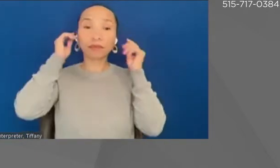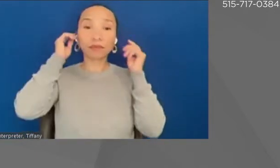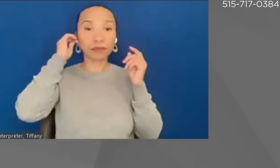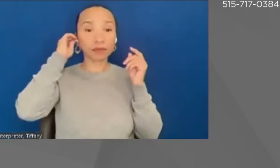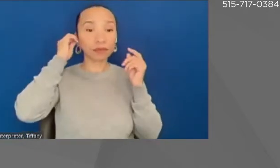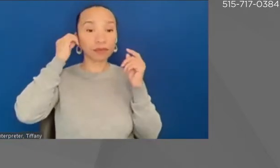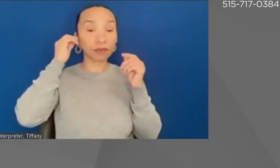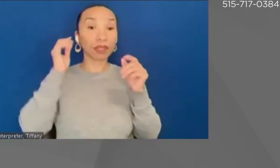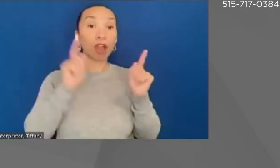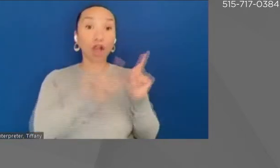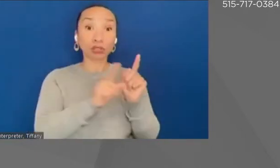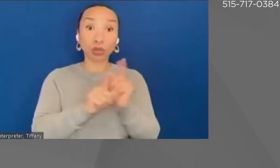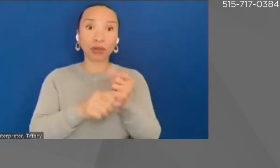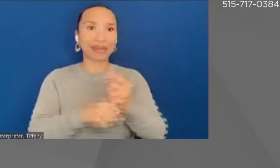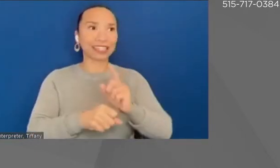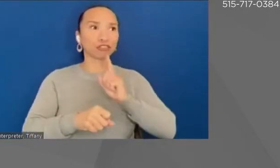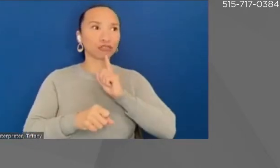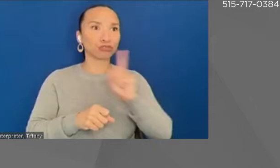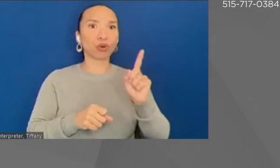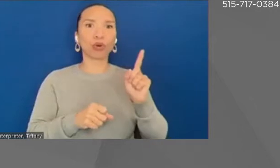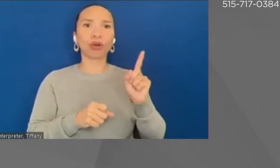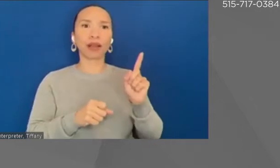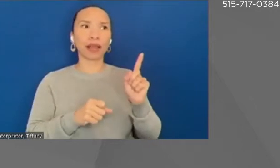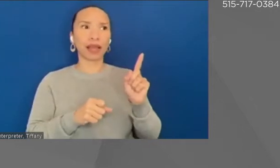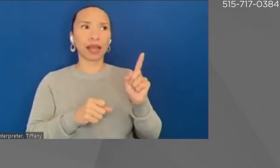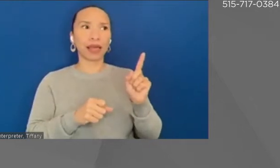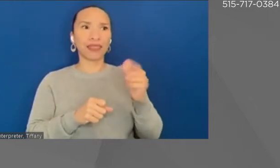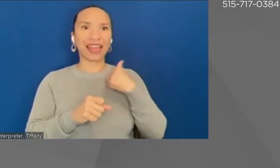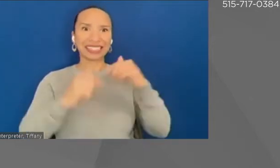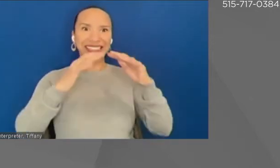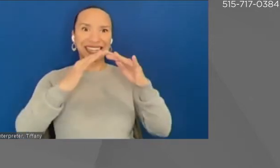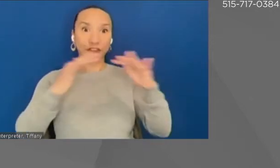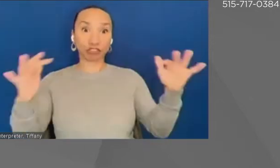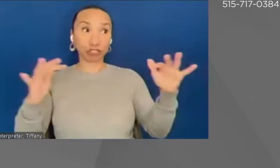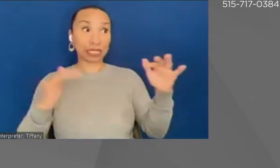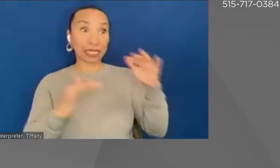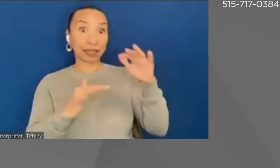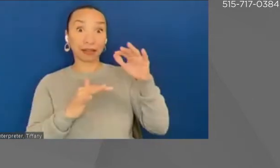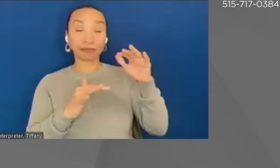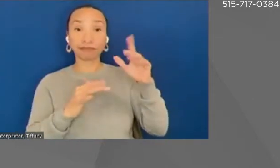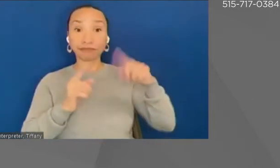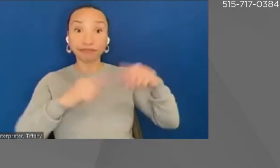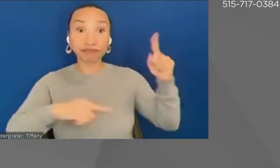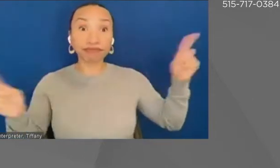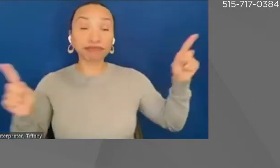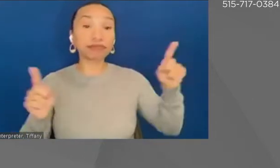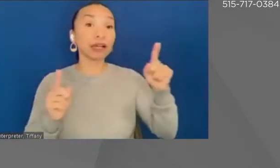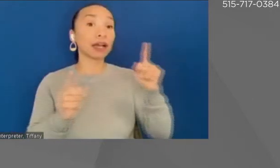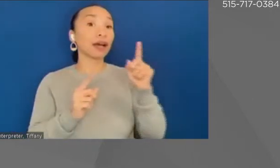realtors that we're using are diverse, ethnic grocery stores, including them